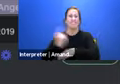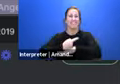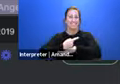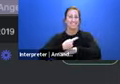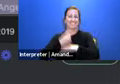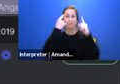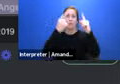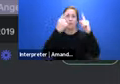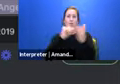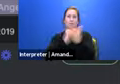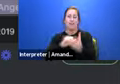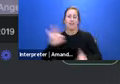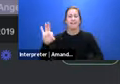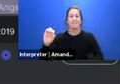28th.